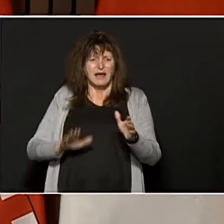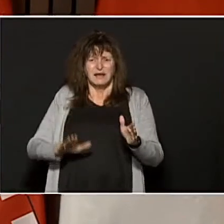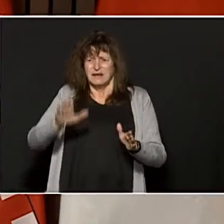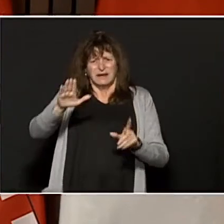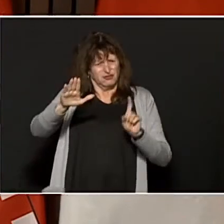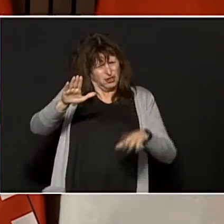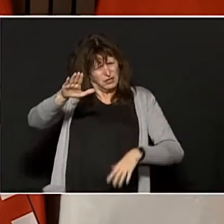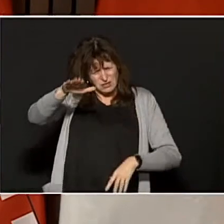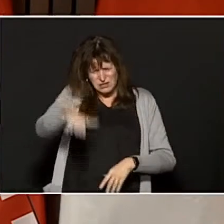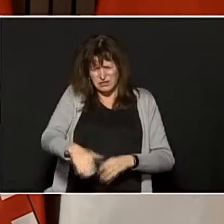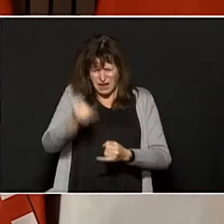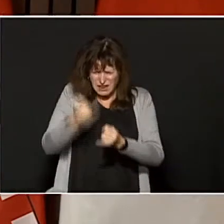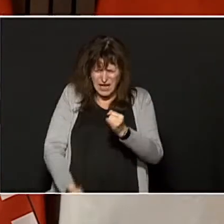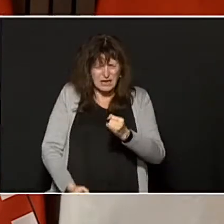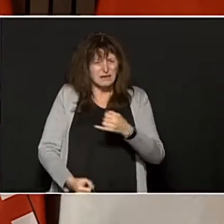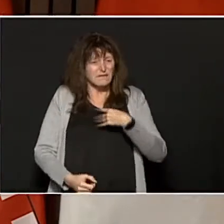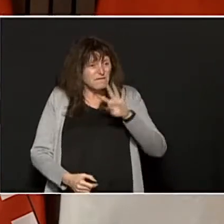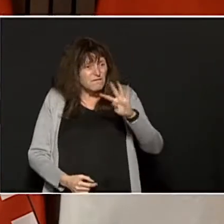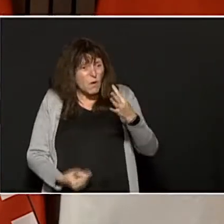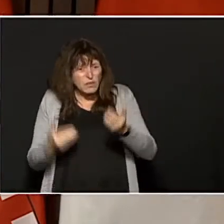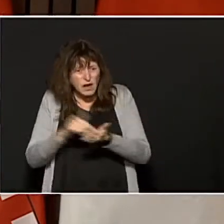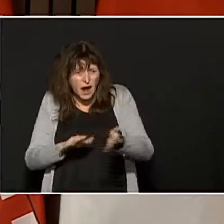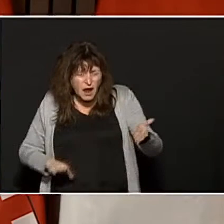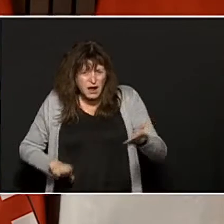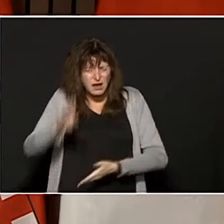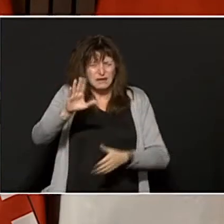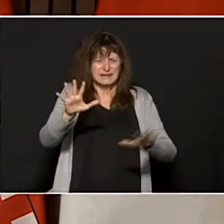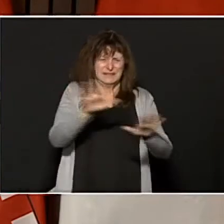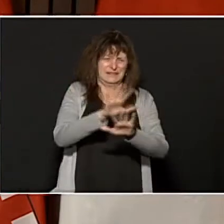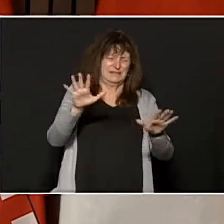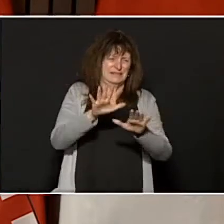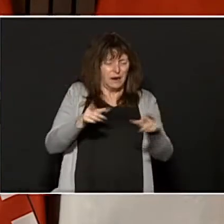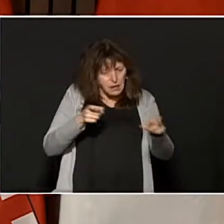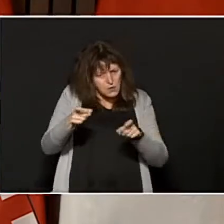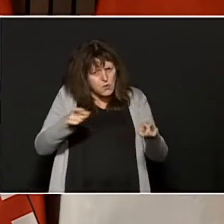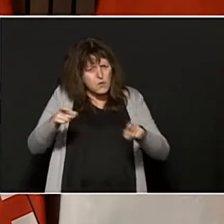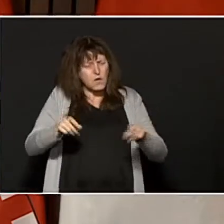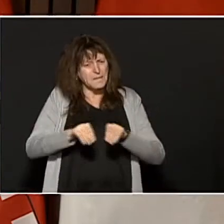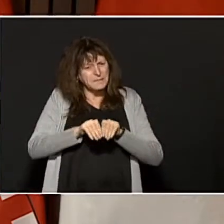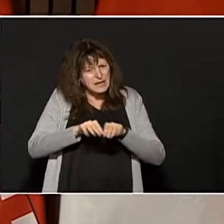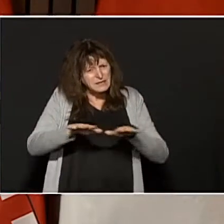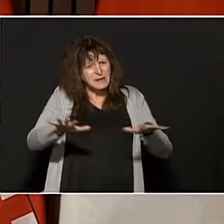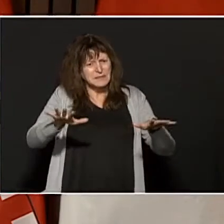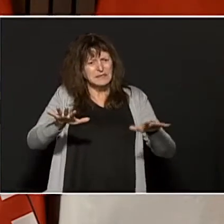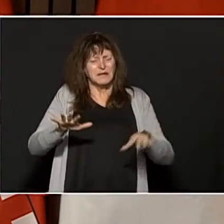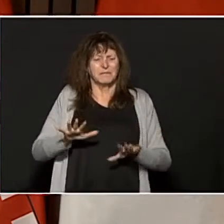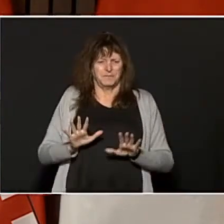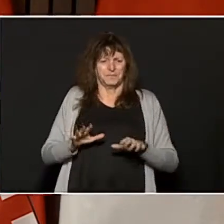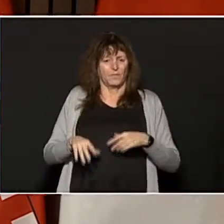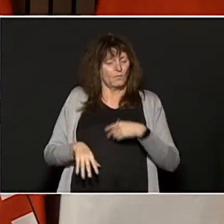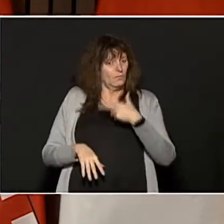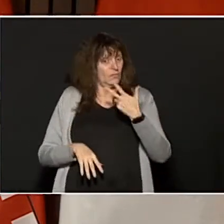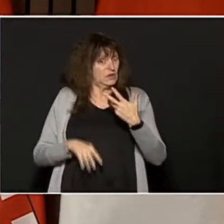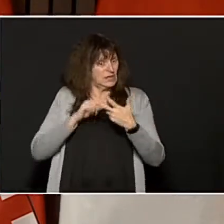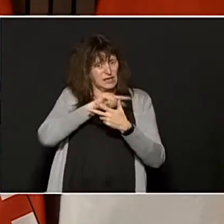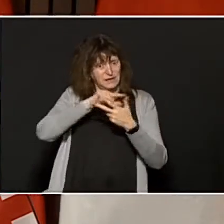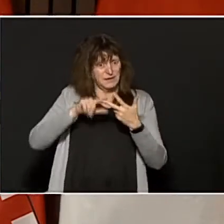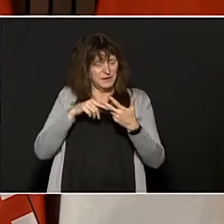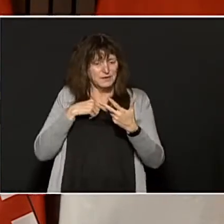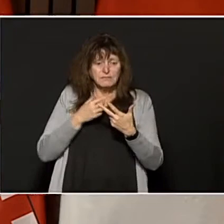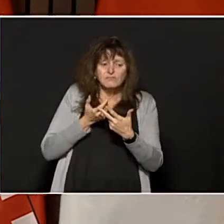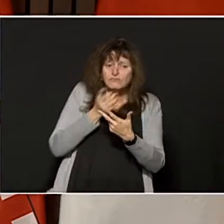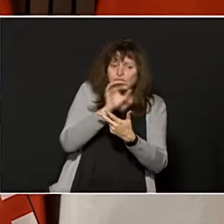have time to take hold. So the three key messages in the data we will share today. First,